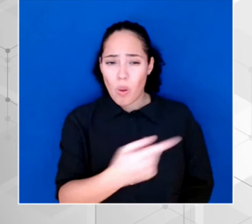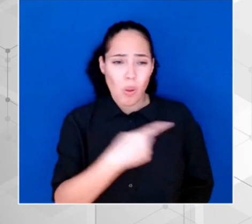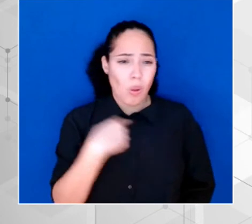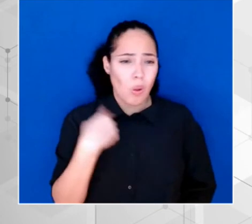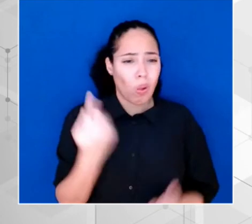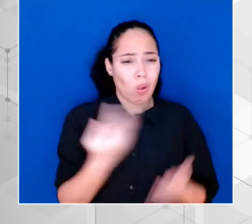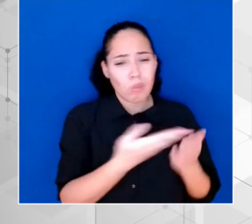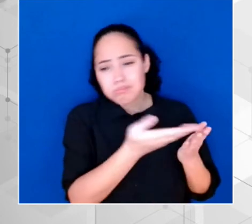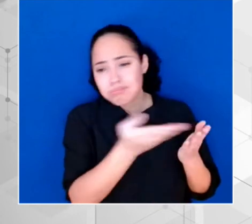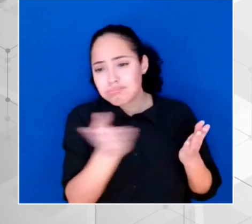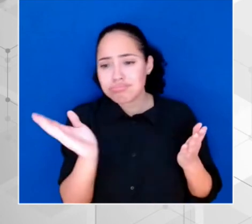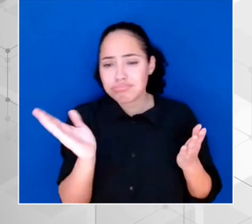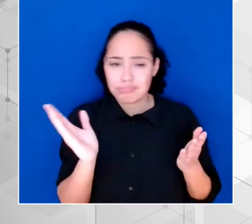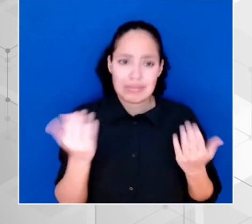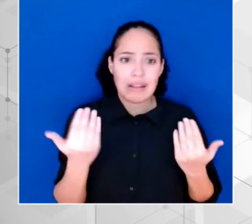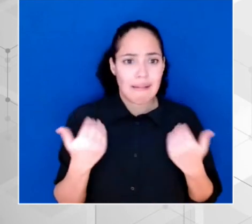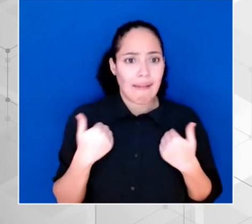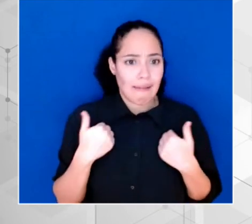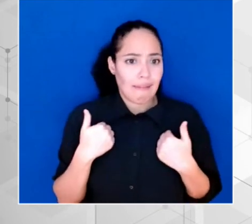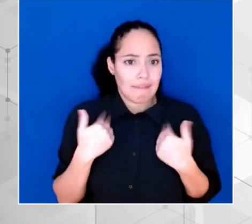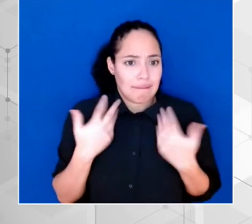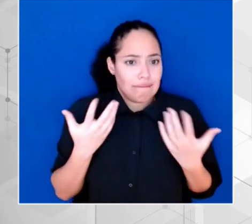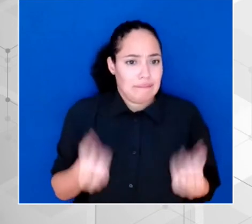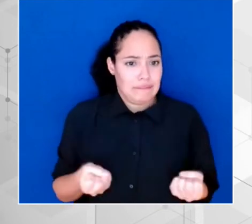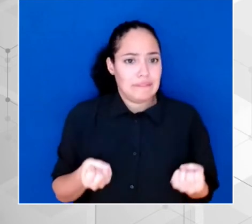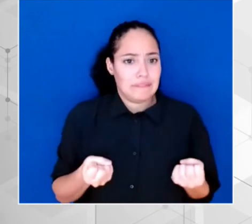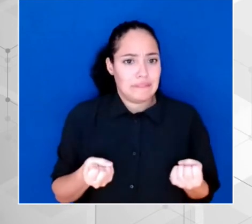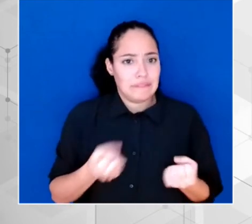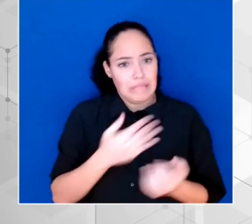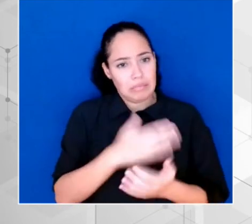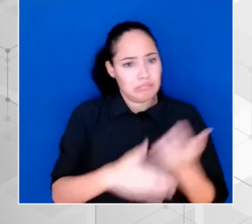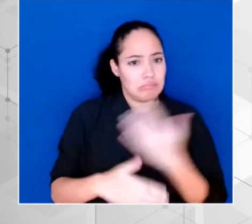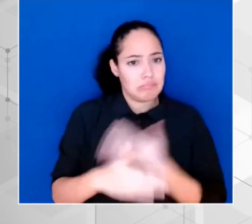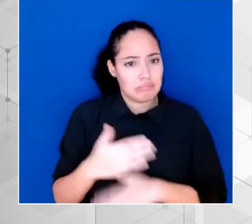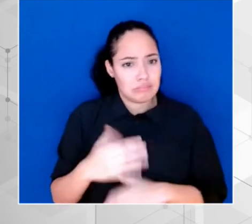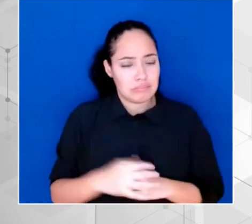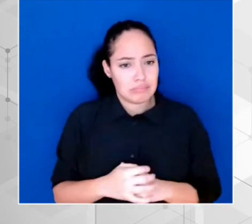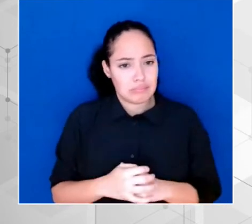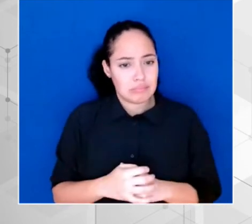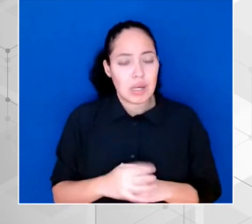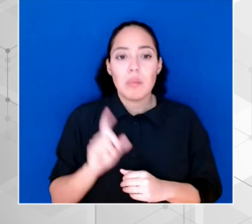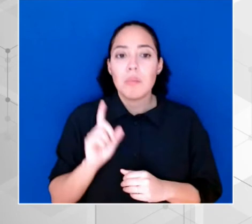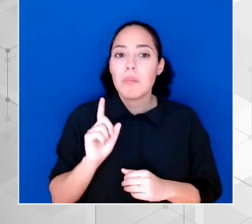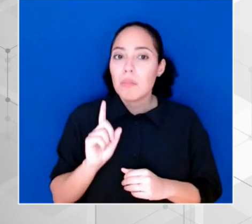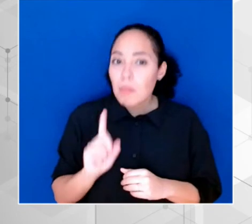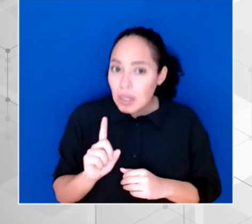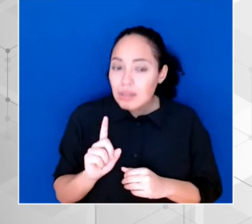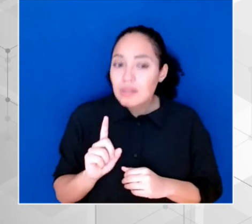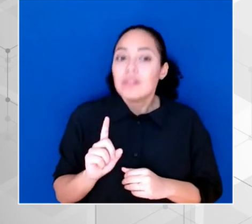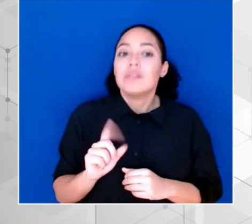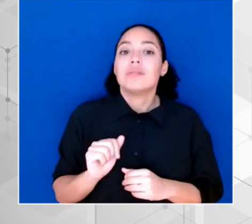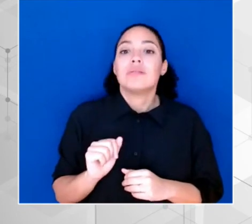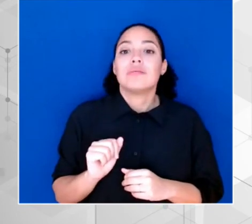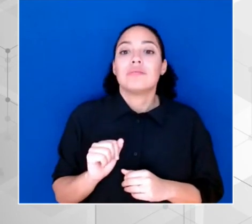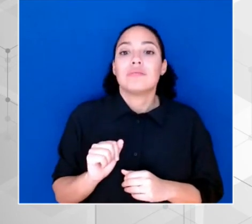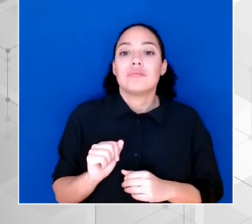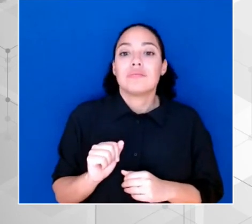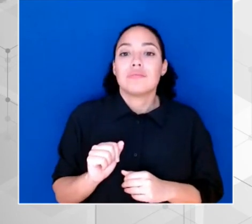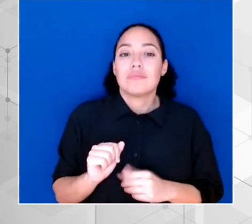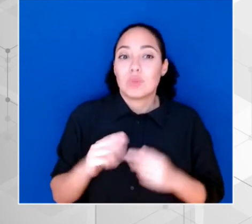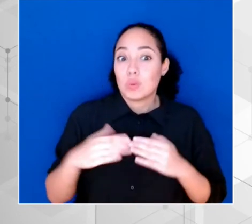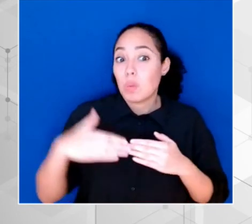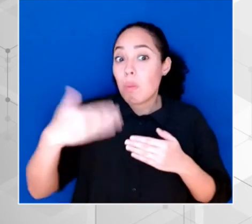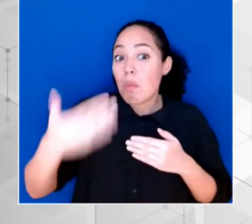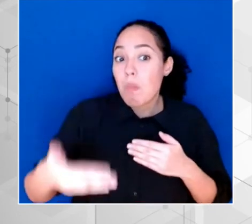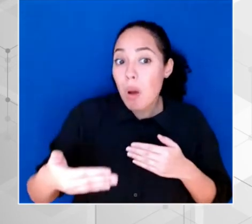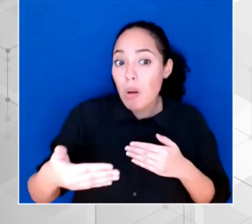our impairment. And we are not the same impaired today than tomorrow than maybe in an hour. We already seen situational